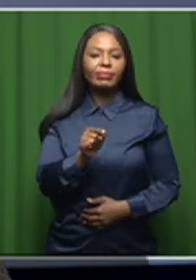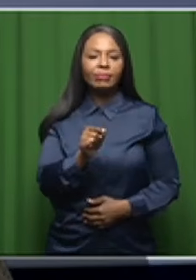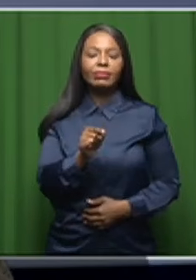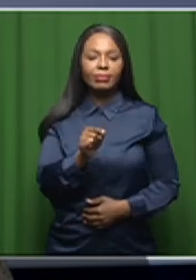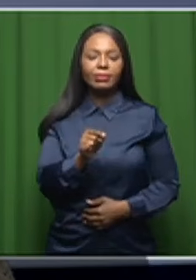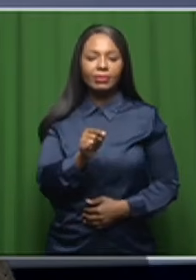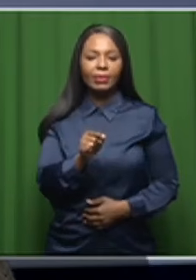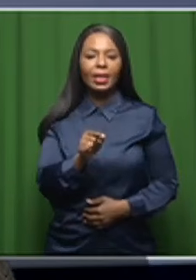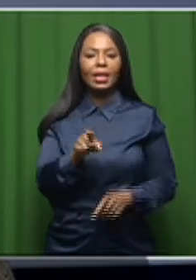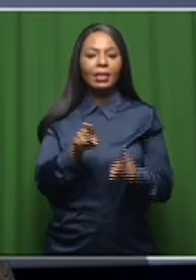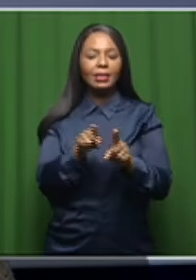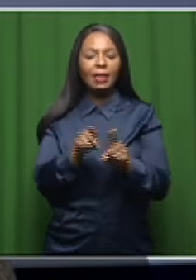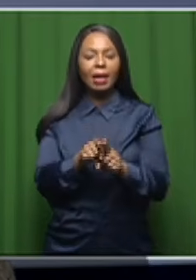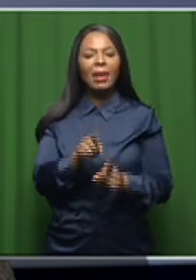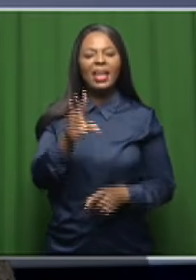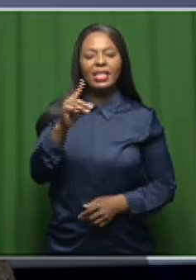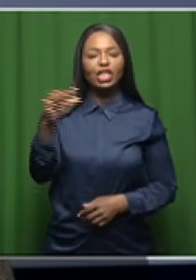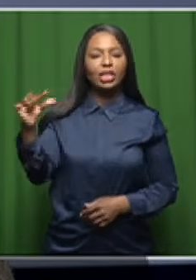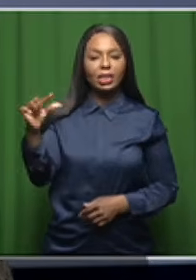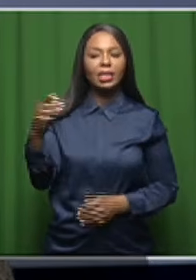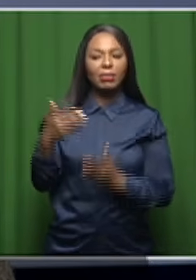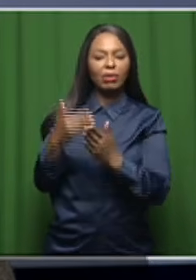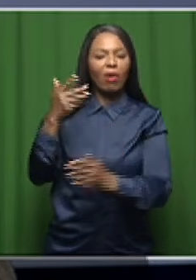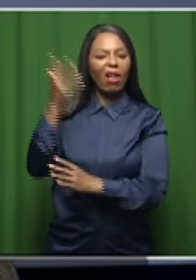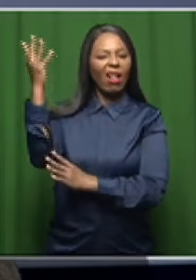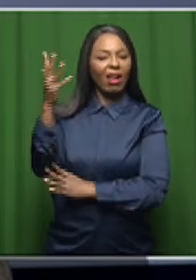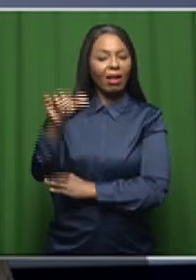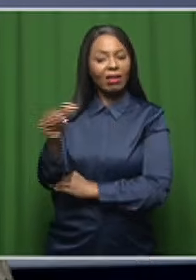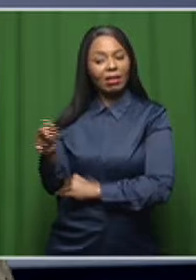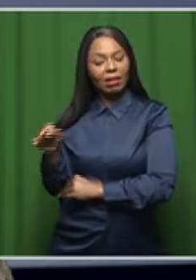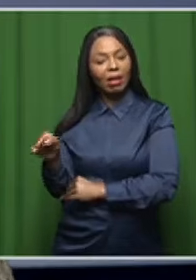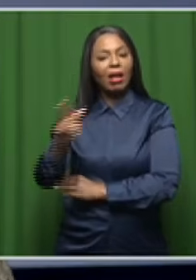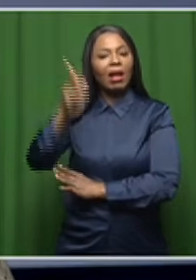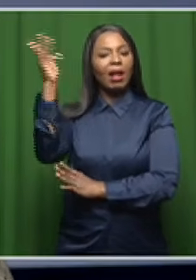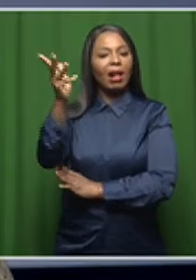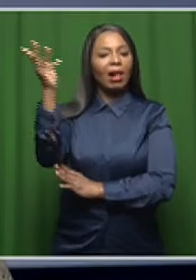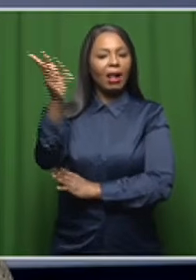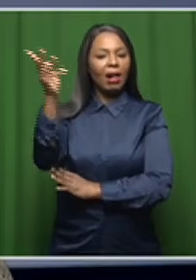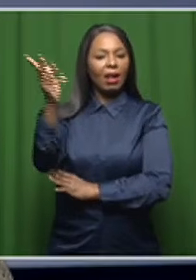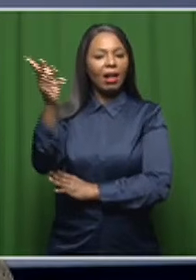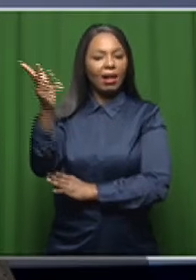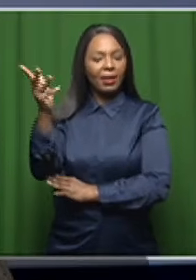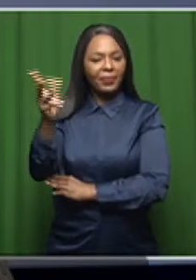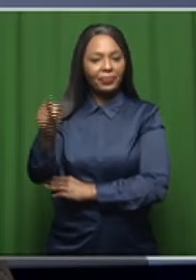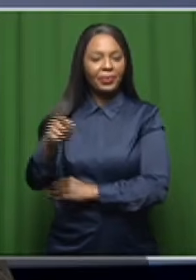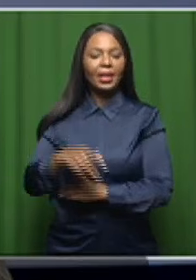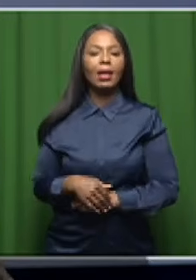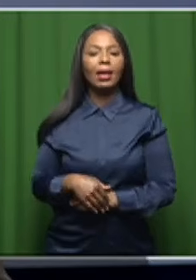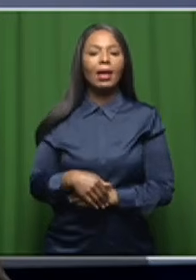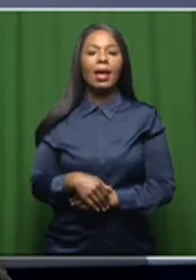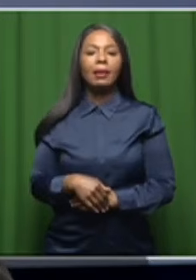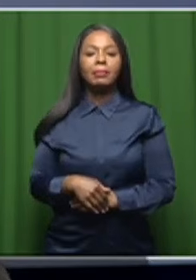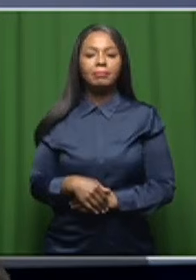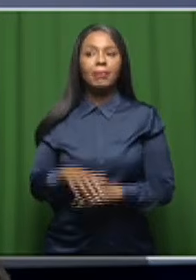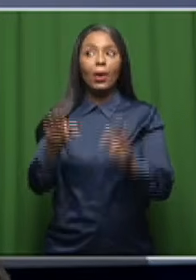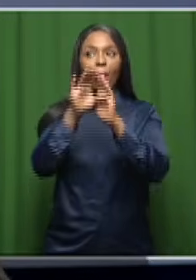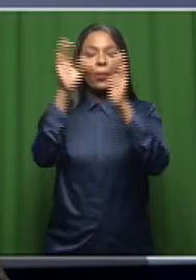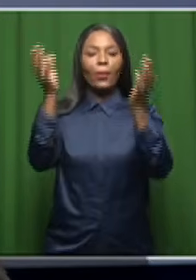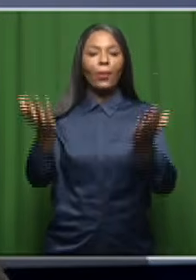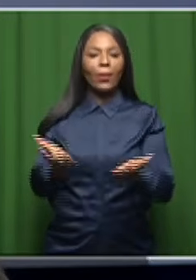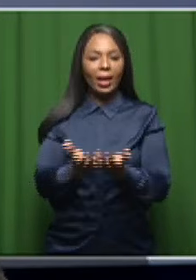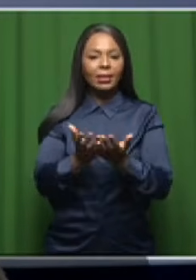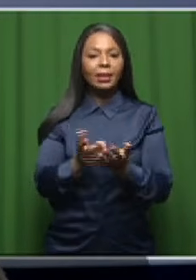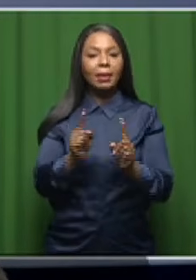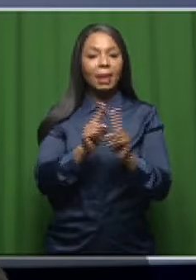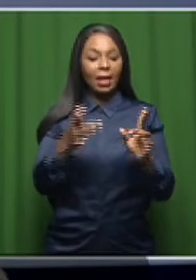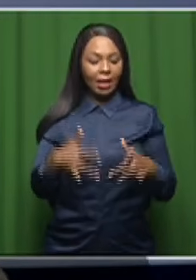the DG just mentioned 1 or 2 key points in terms of the fintech side of aspects of the world. In my